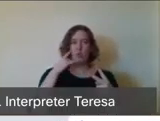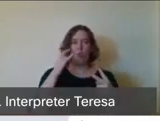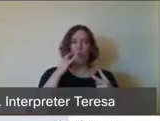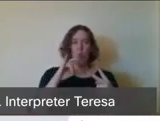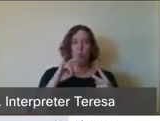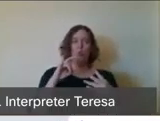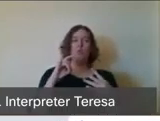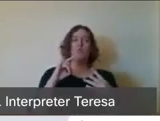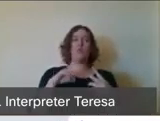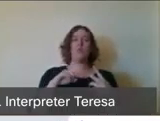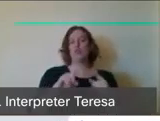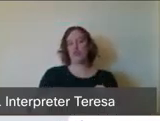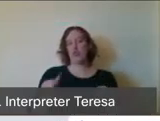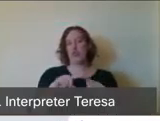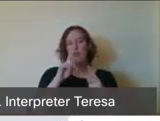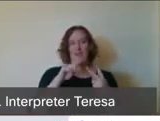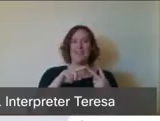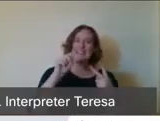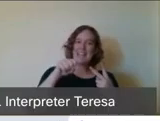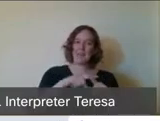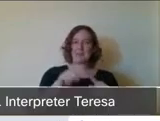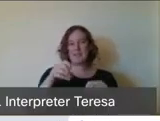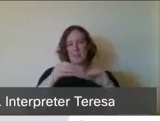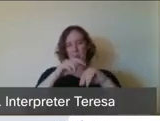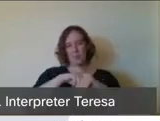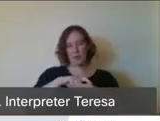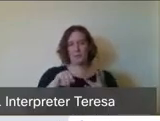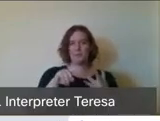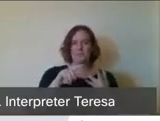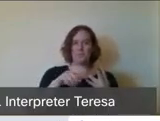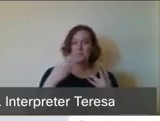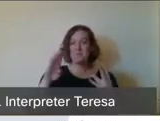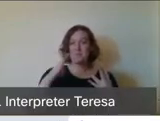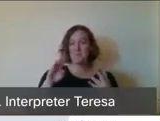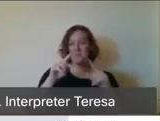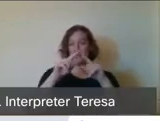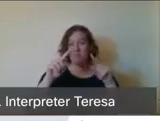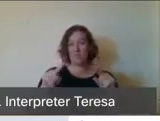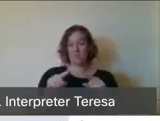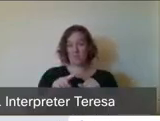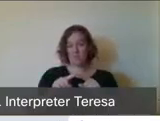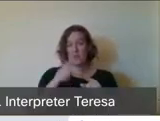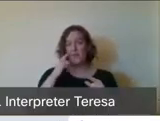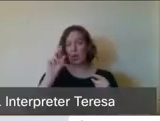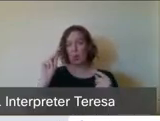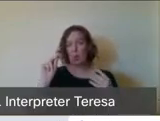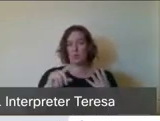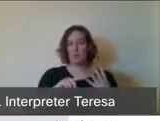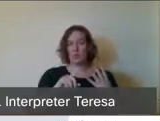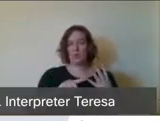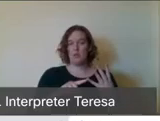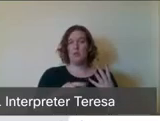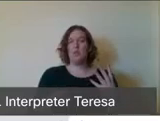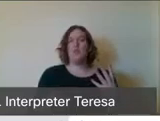the circle for yes, but we needed more time, the blue or the diamond for no,